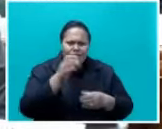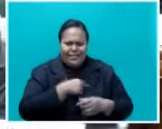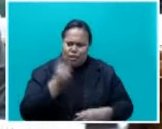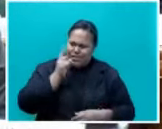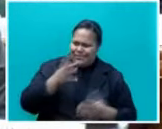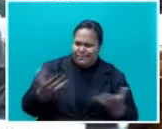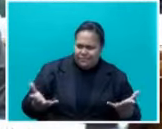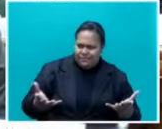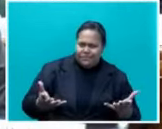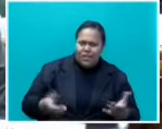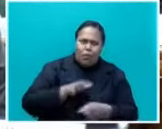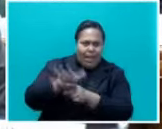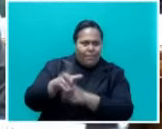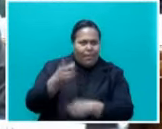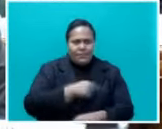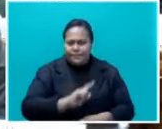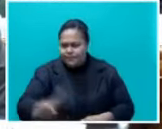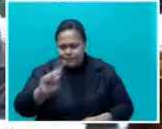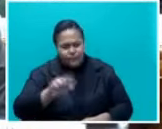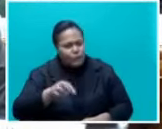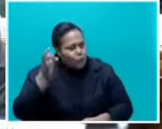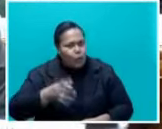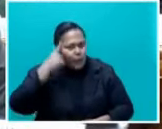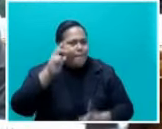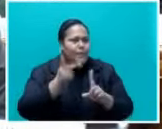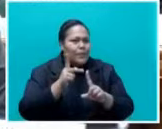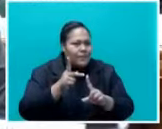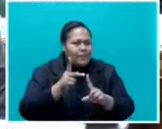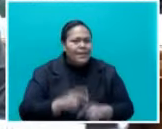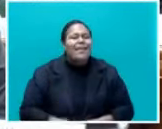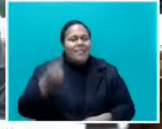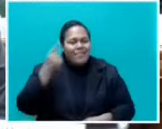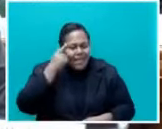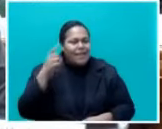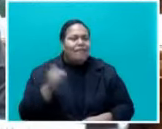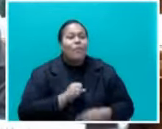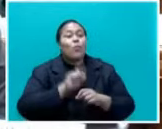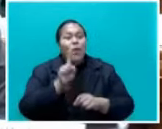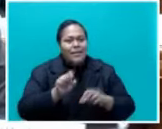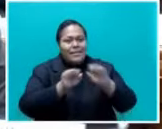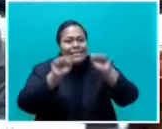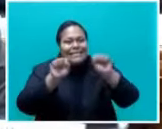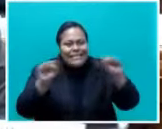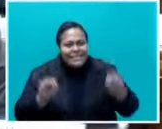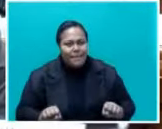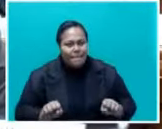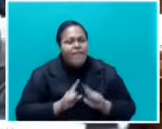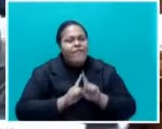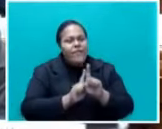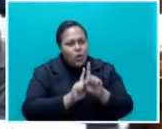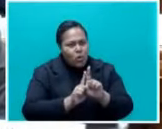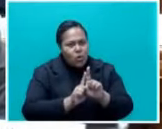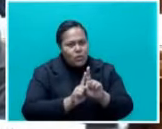integrity. See, don't think politically. Think from a system process perspective and integrity of the